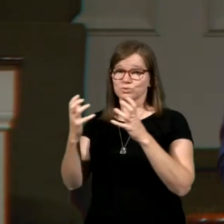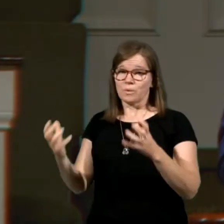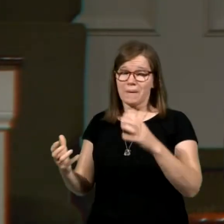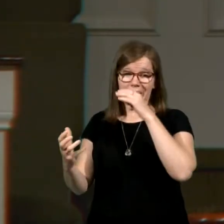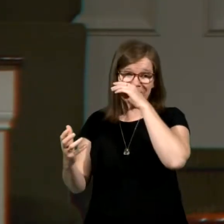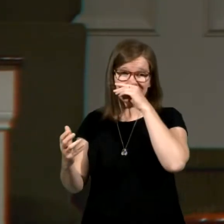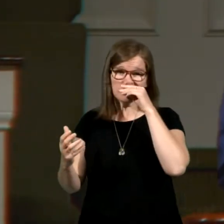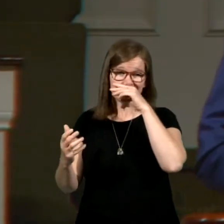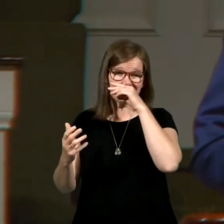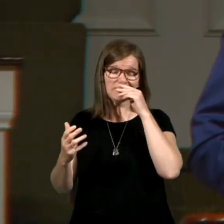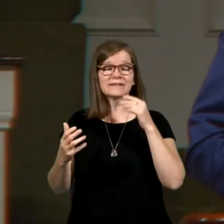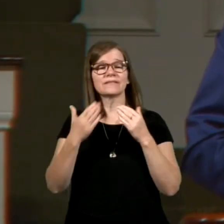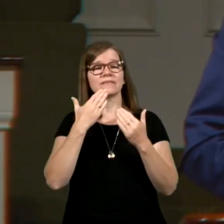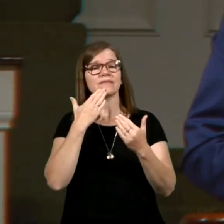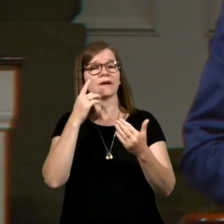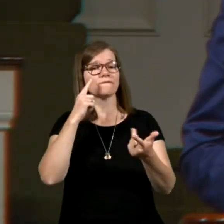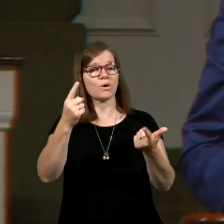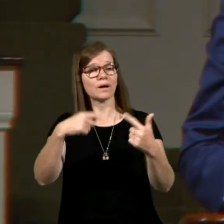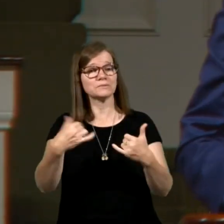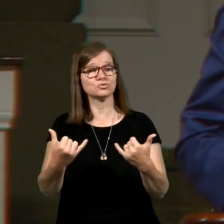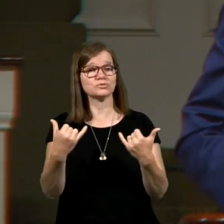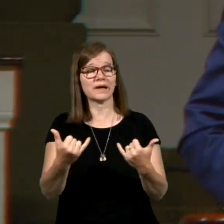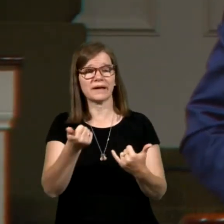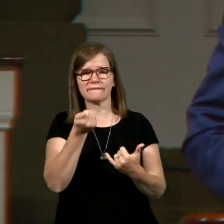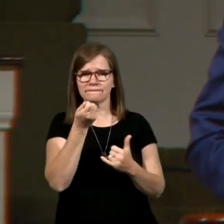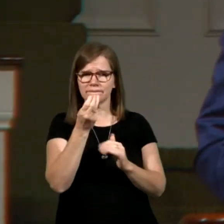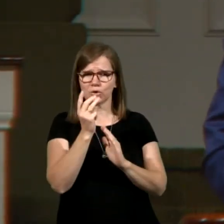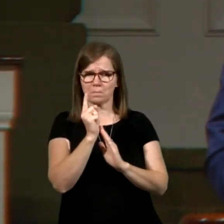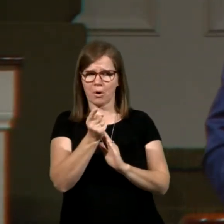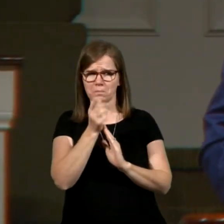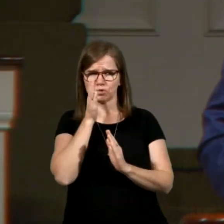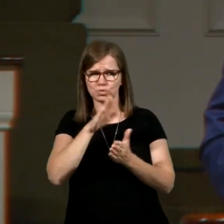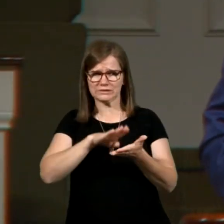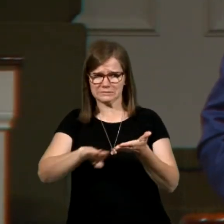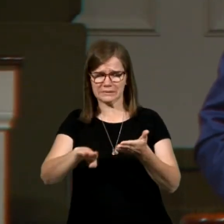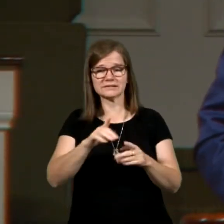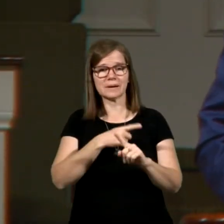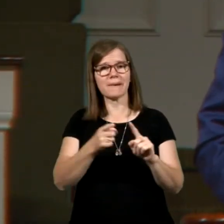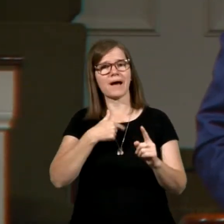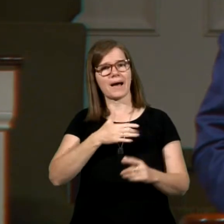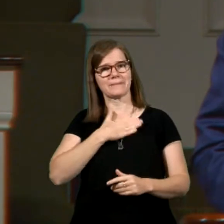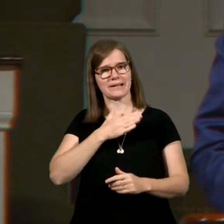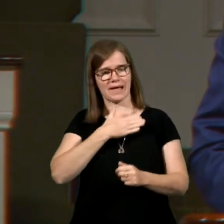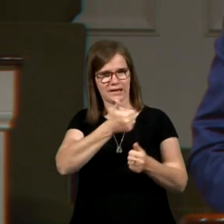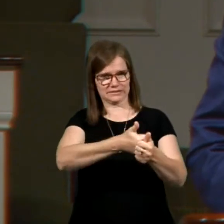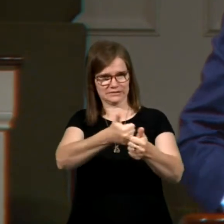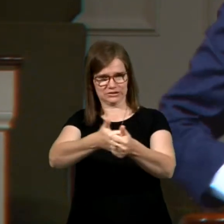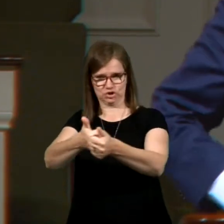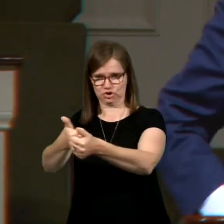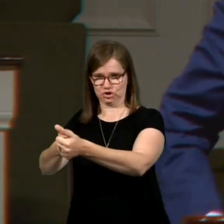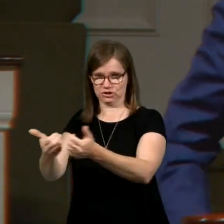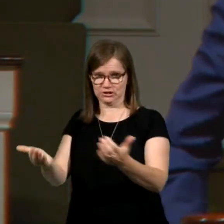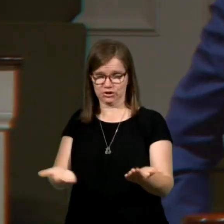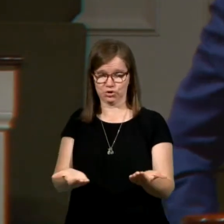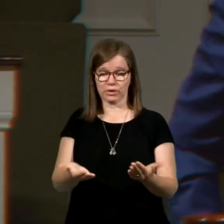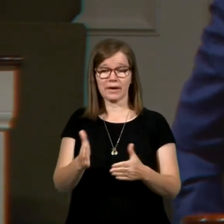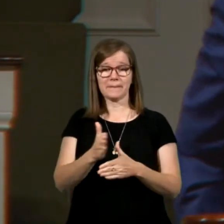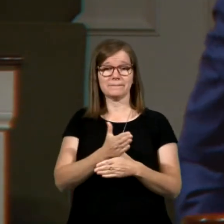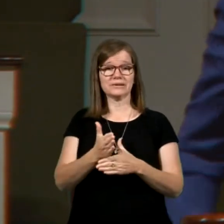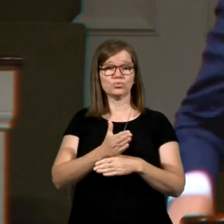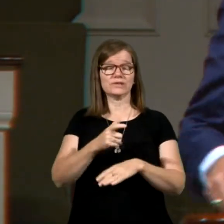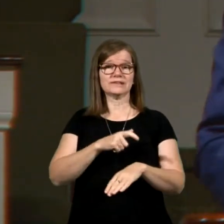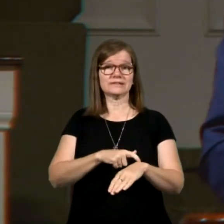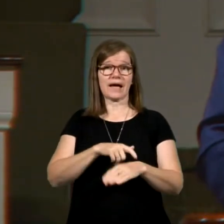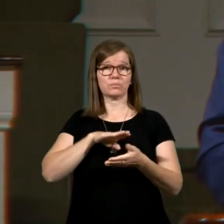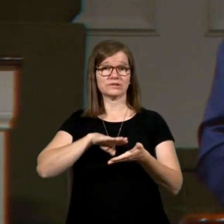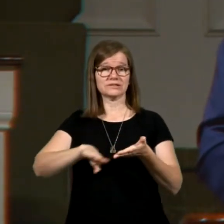Thank you for being with us today, and just a few moments we'll dismiss, but I am so glad each of you are here. Between the time that we dismiss, I